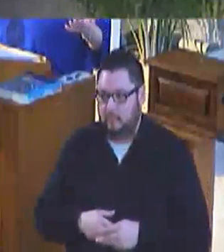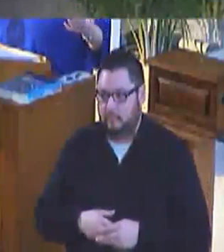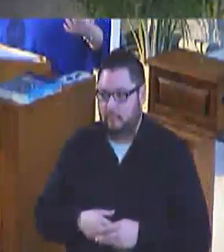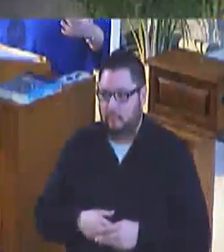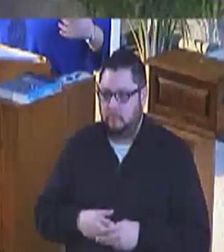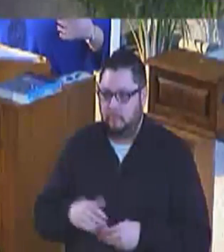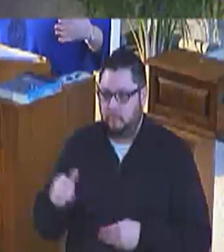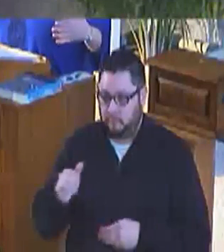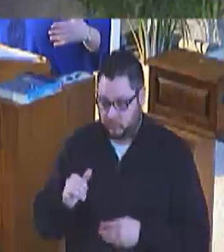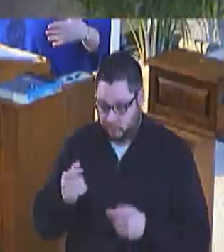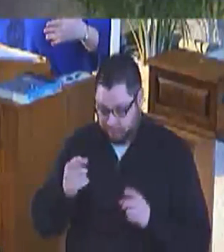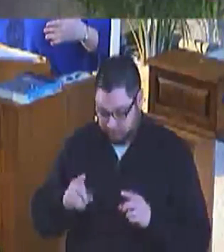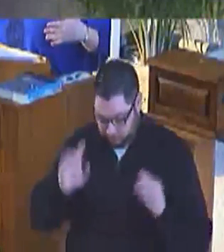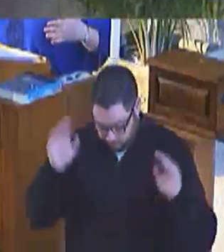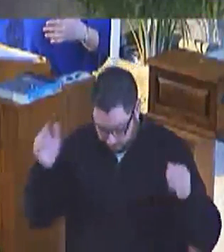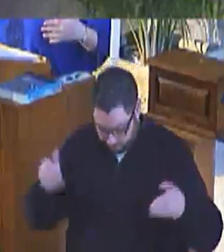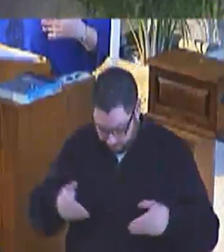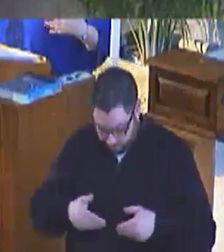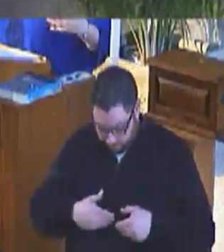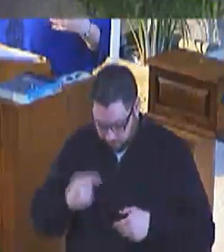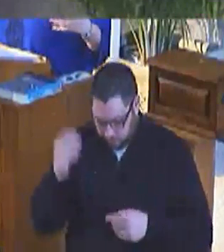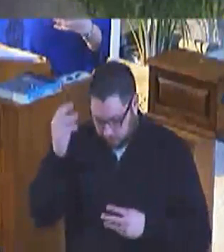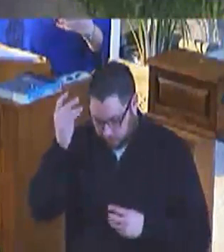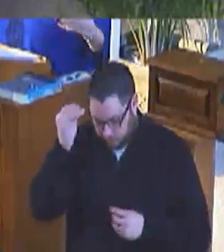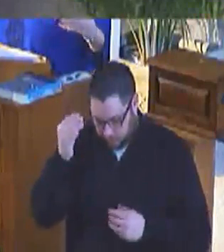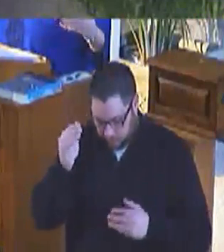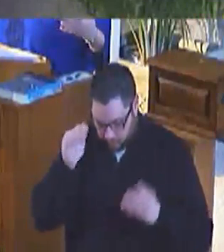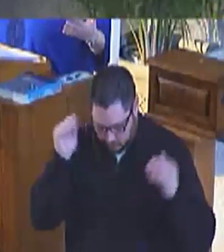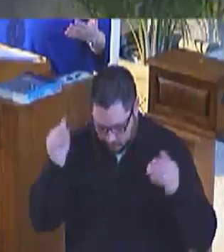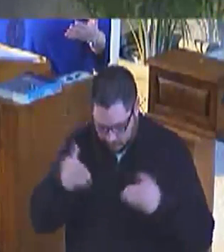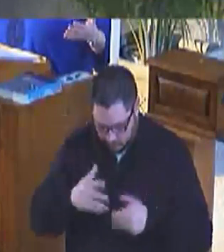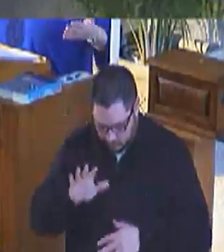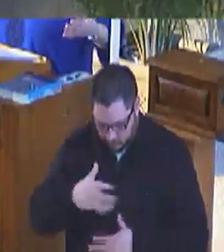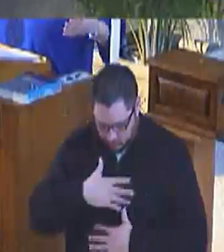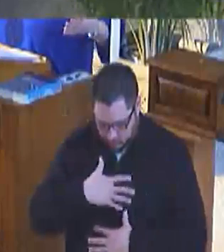And as you turn within, to focus your thoughts on your breathing